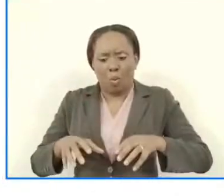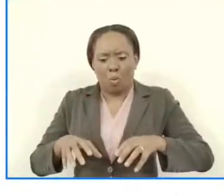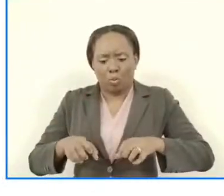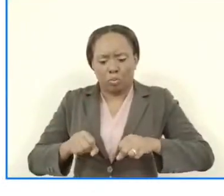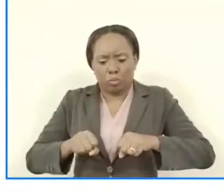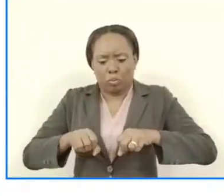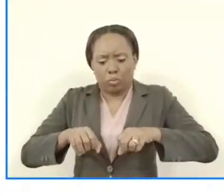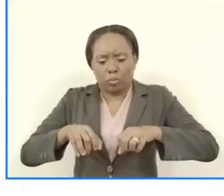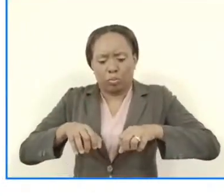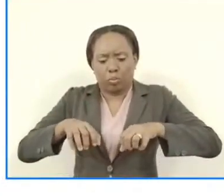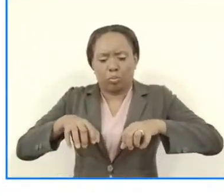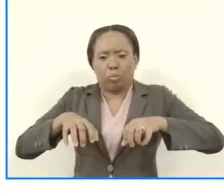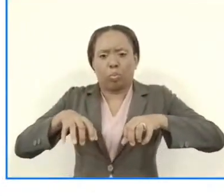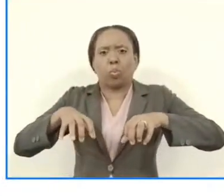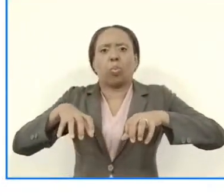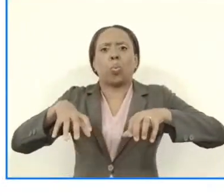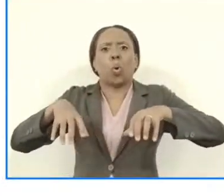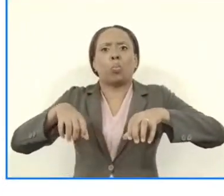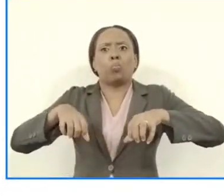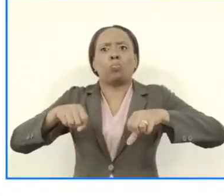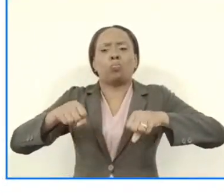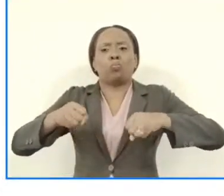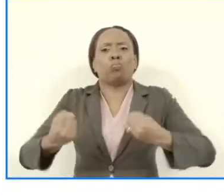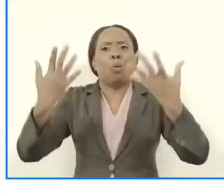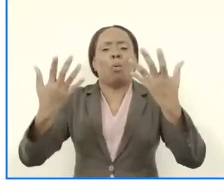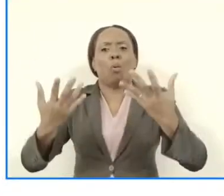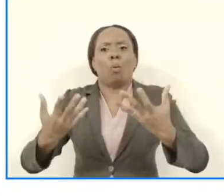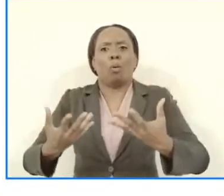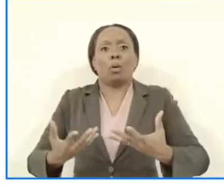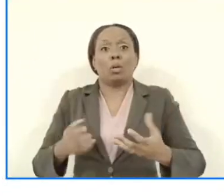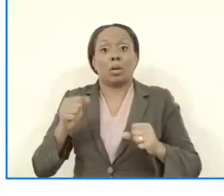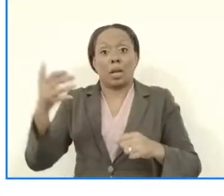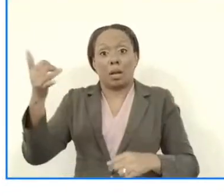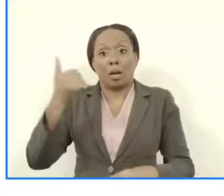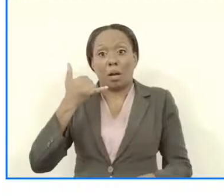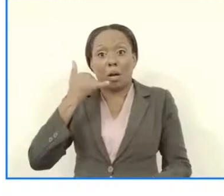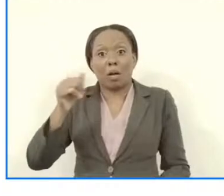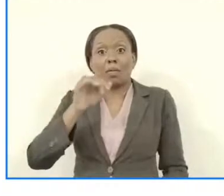more burst mains. Just a reminder, you can call us at